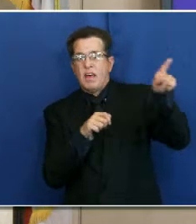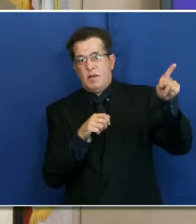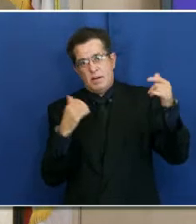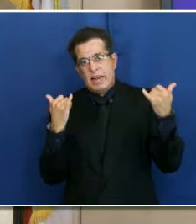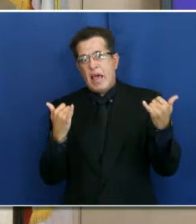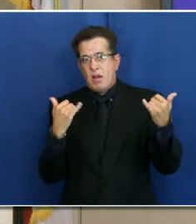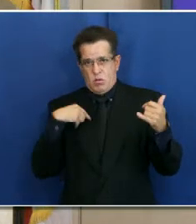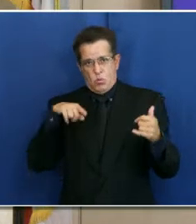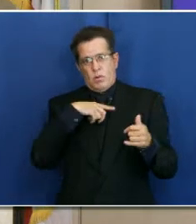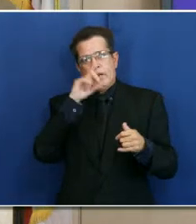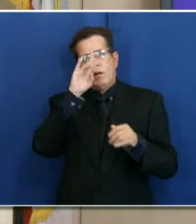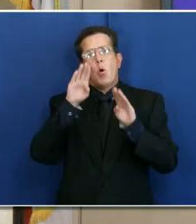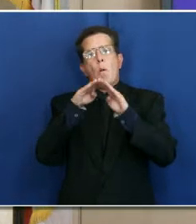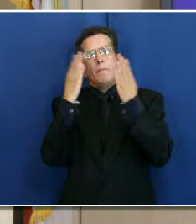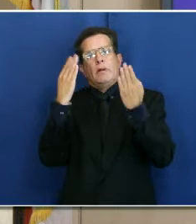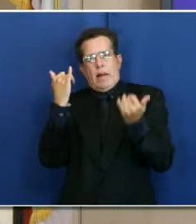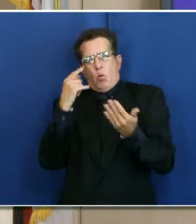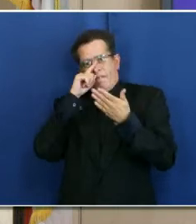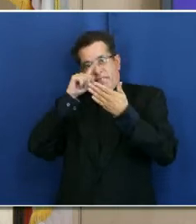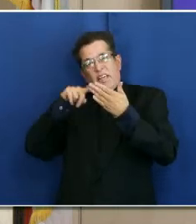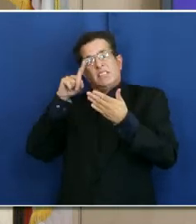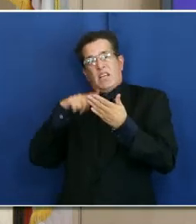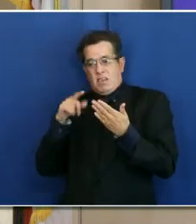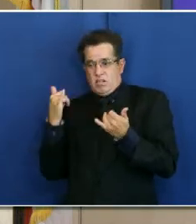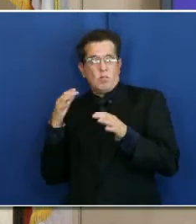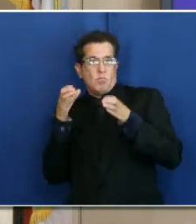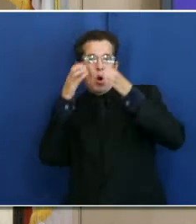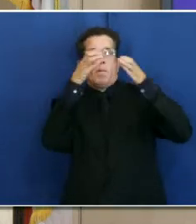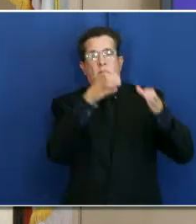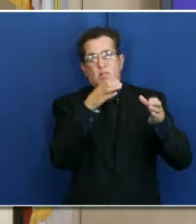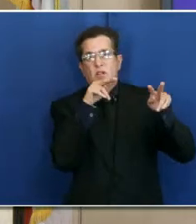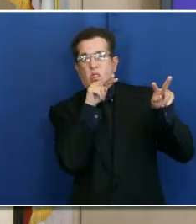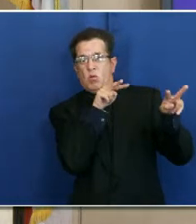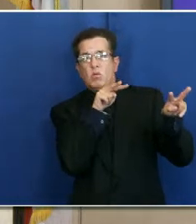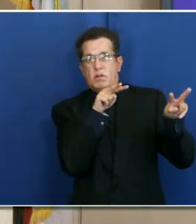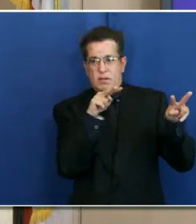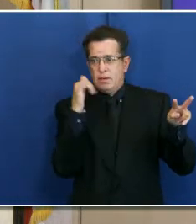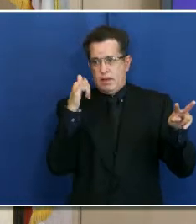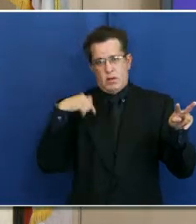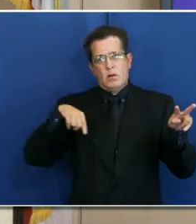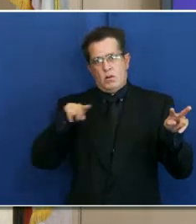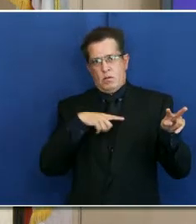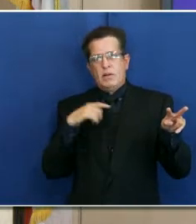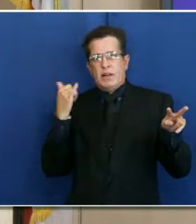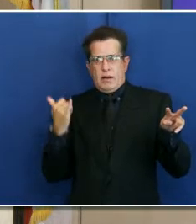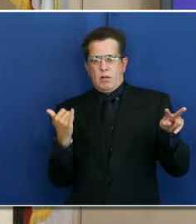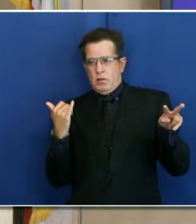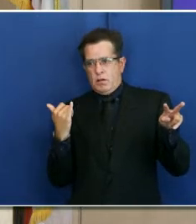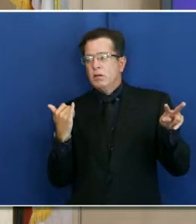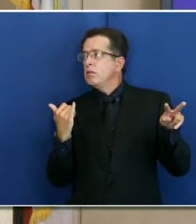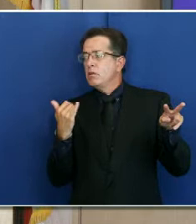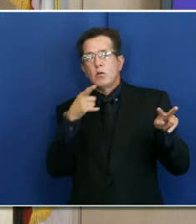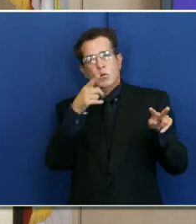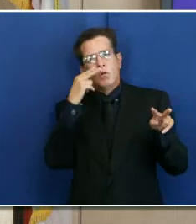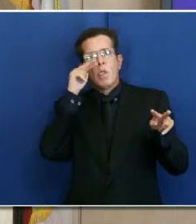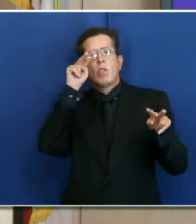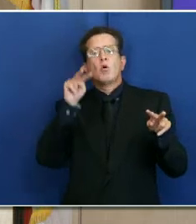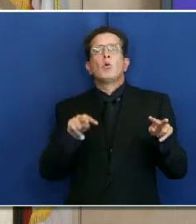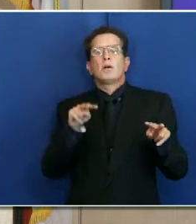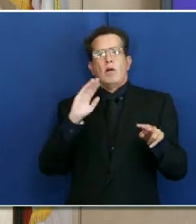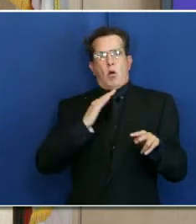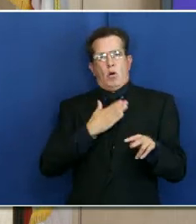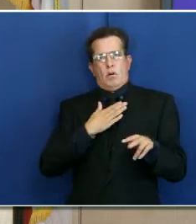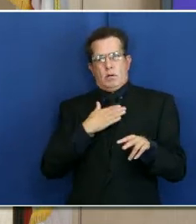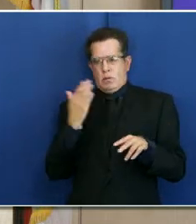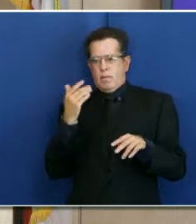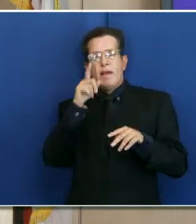opened outbreak investigations. Clearly, you know that 13 is higher than 3, and if you look at the community as